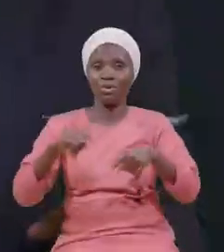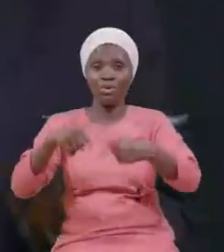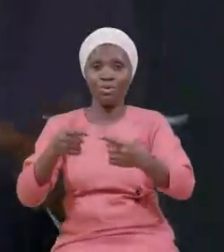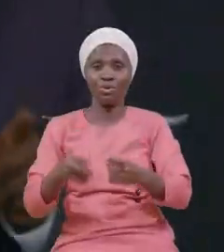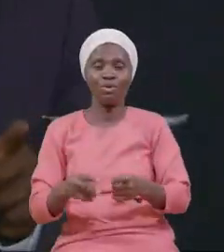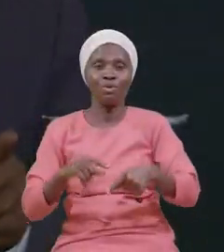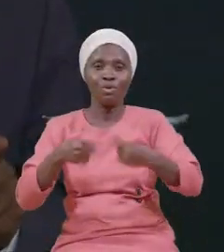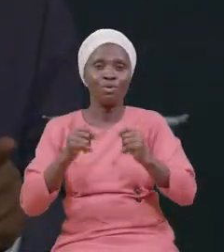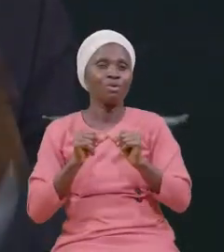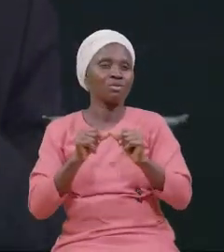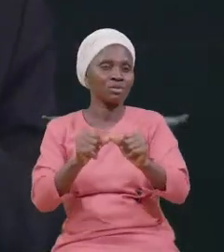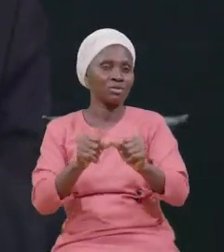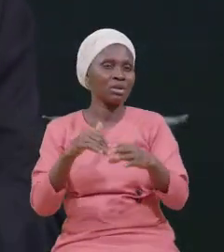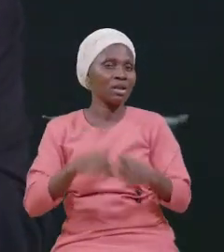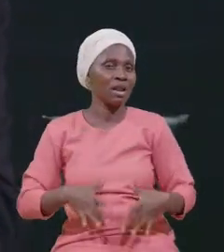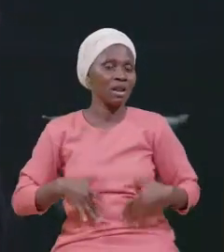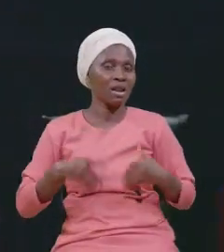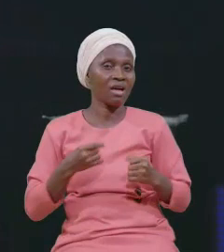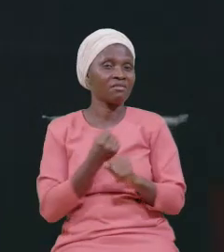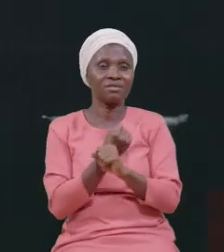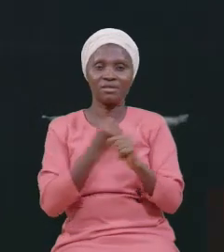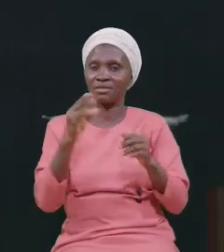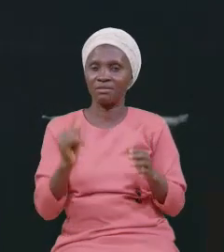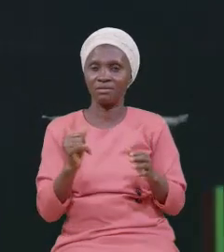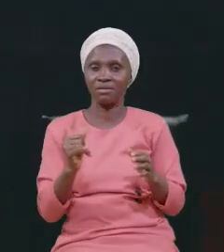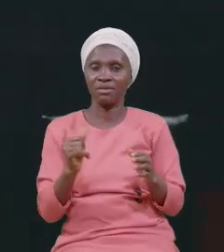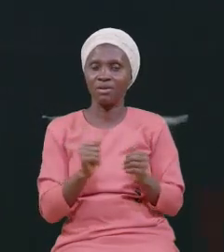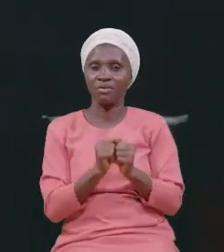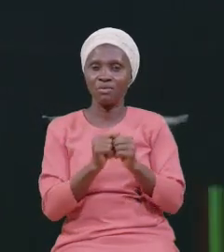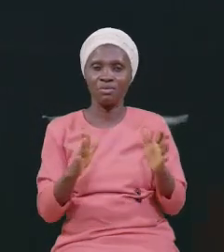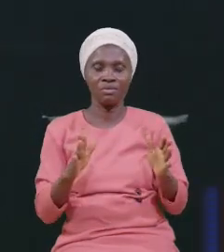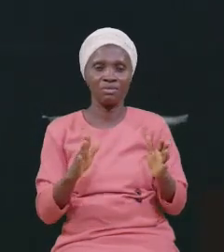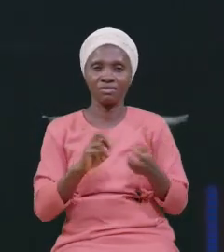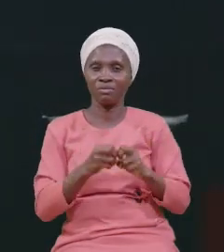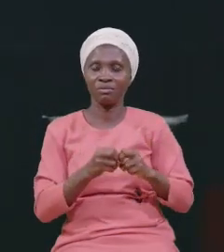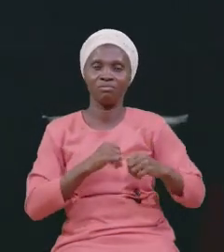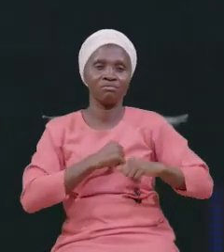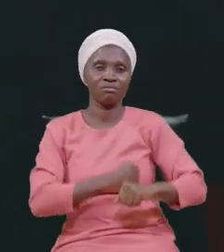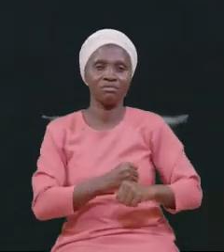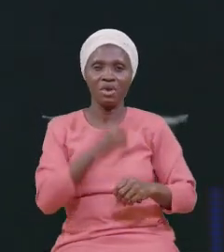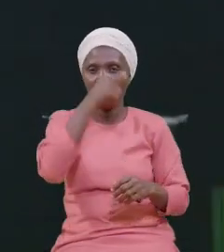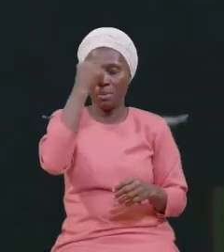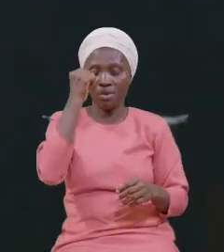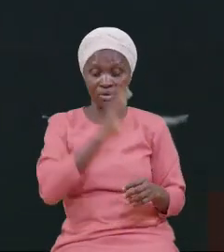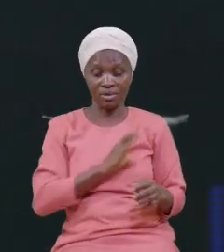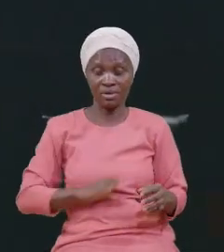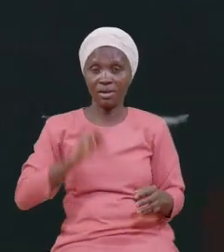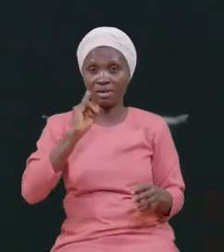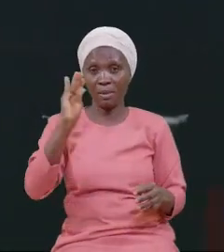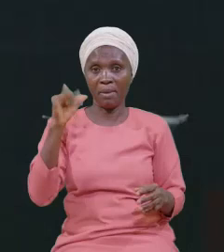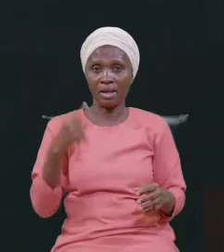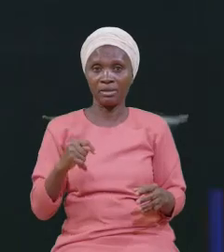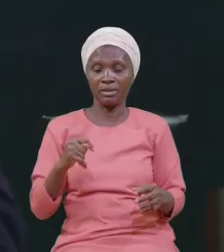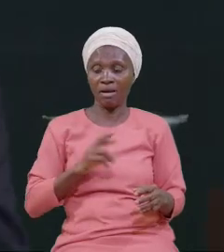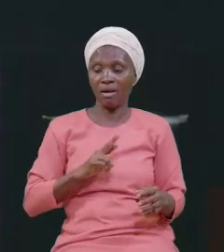through soundly, because Christ is by the right hand side of God, and